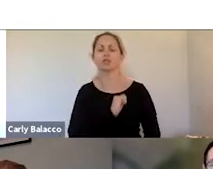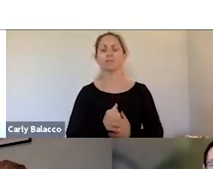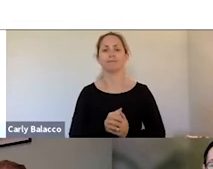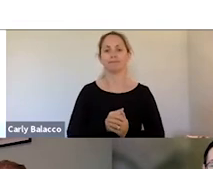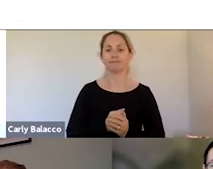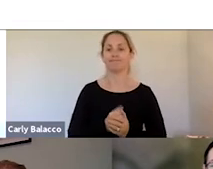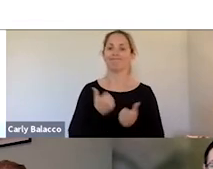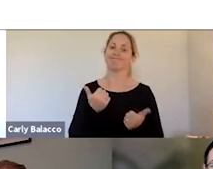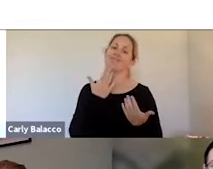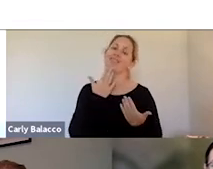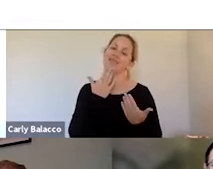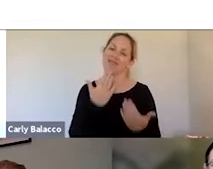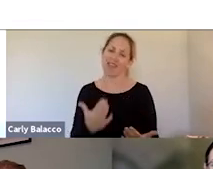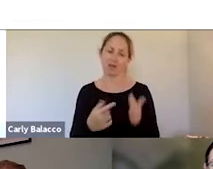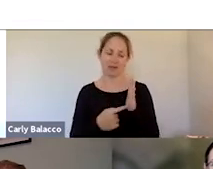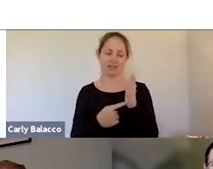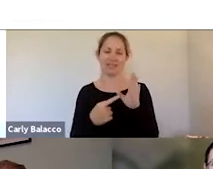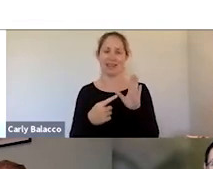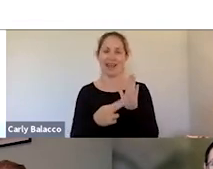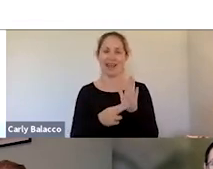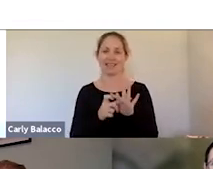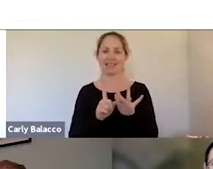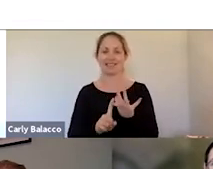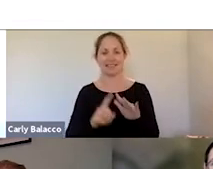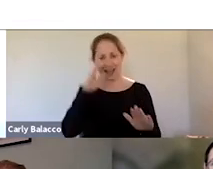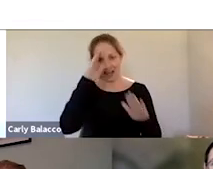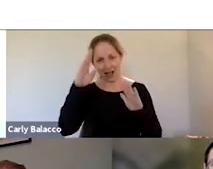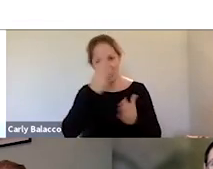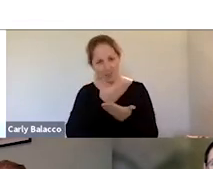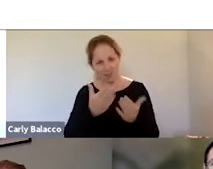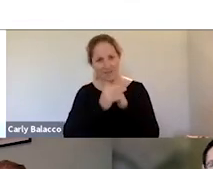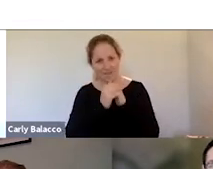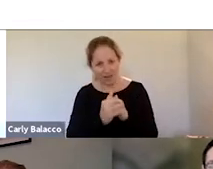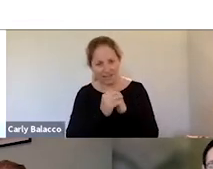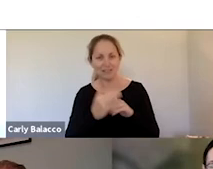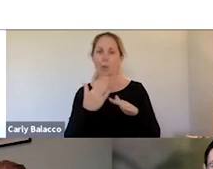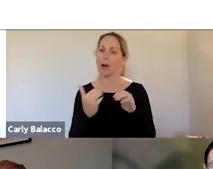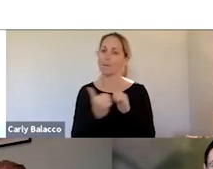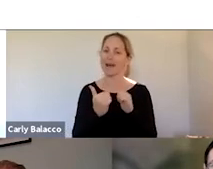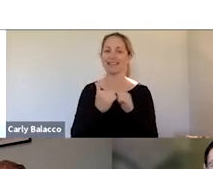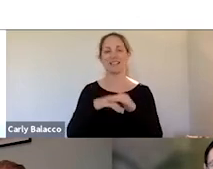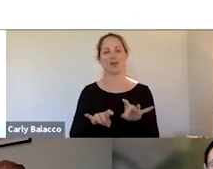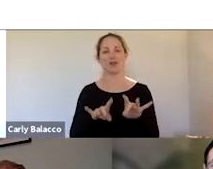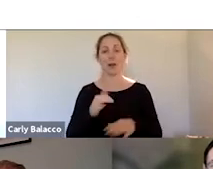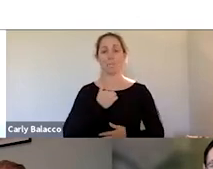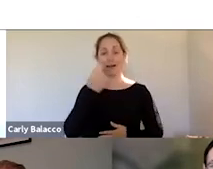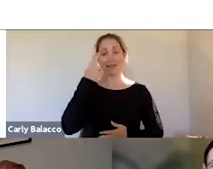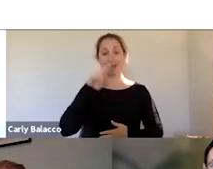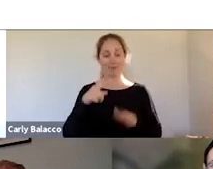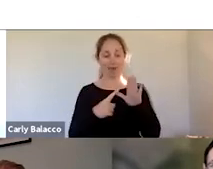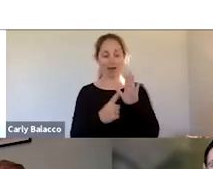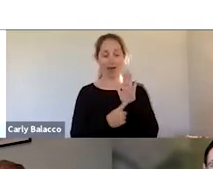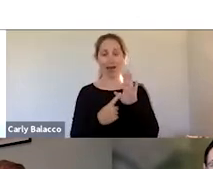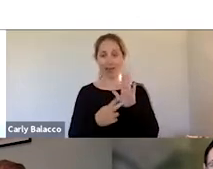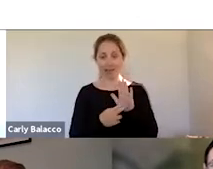Thank you, Tandi, and greetings, friends and colleagues in Australia. I'm Alan Brown, and I live in